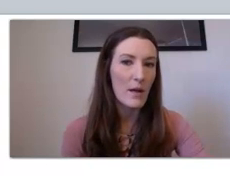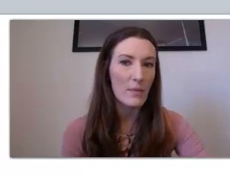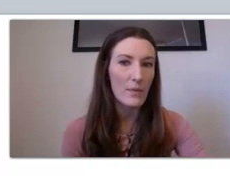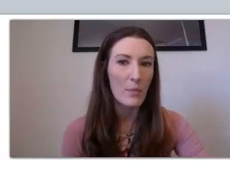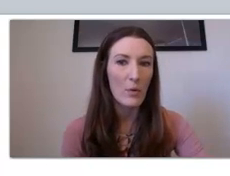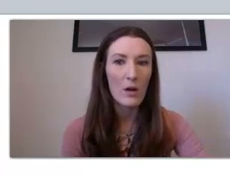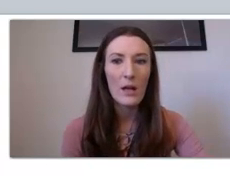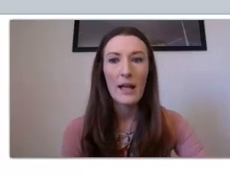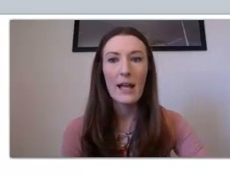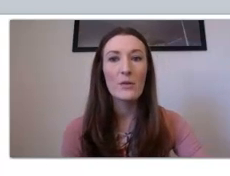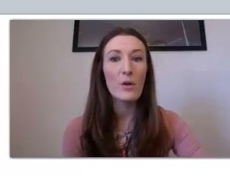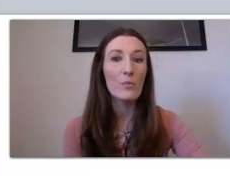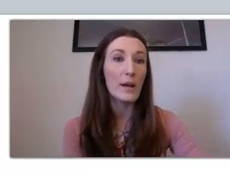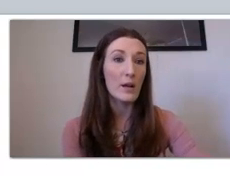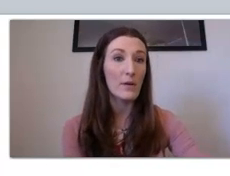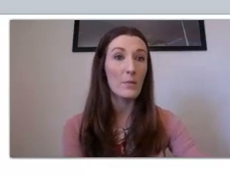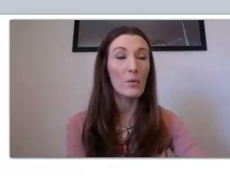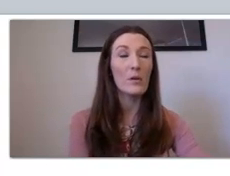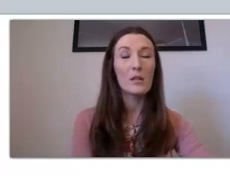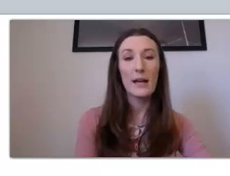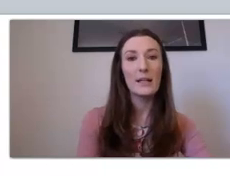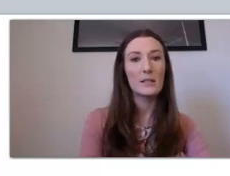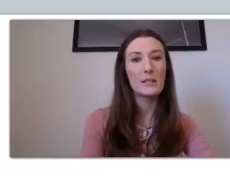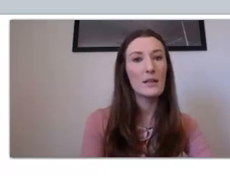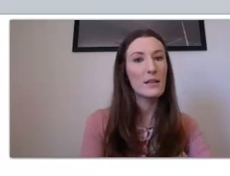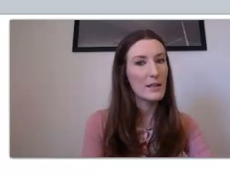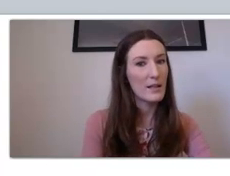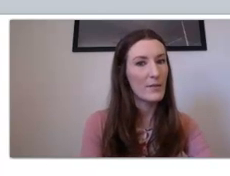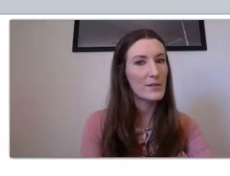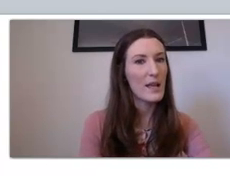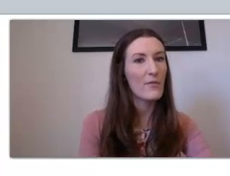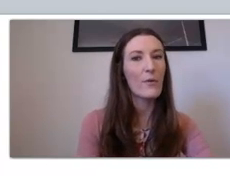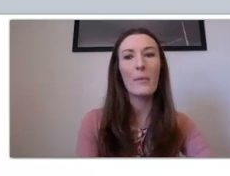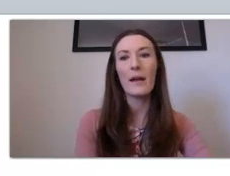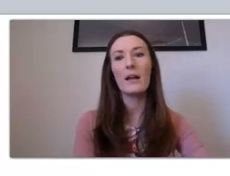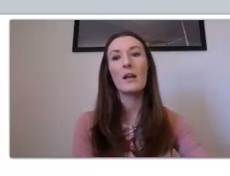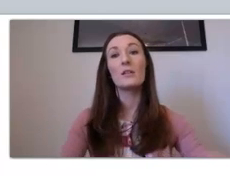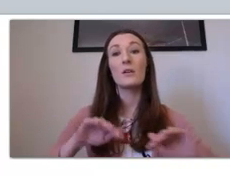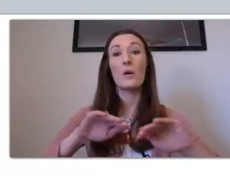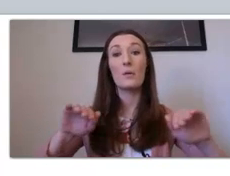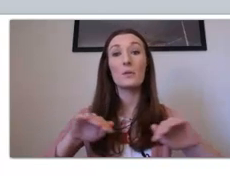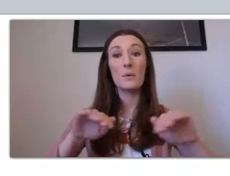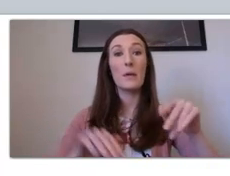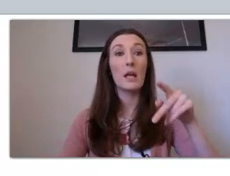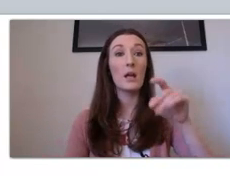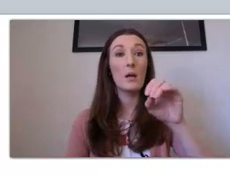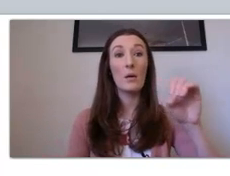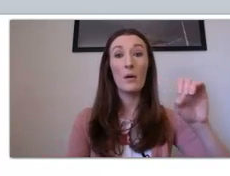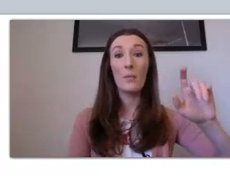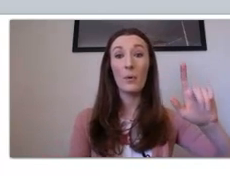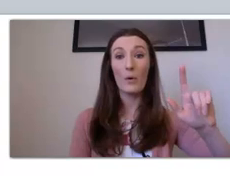running around the pool. Okay, so no running around the pool. That is, if you see, forbidden. So